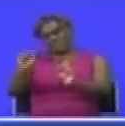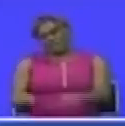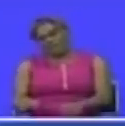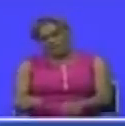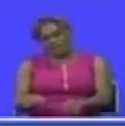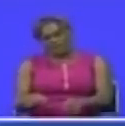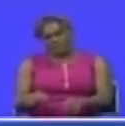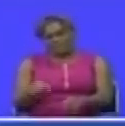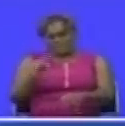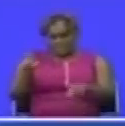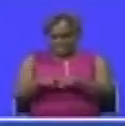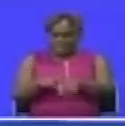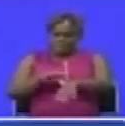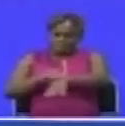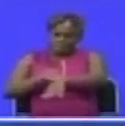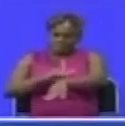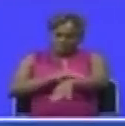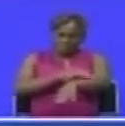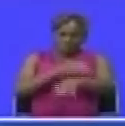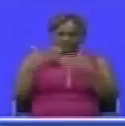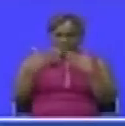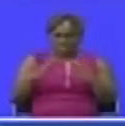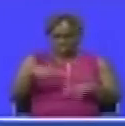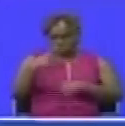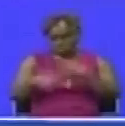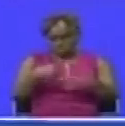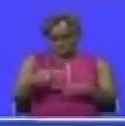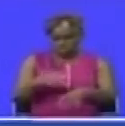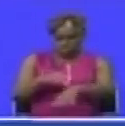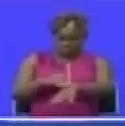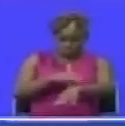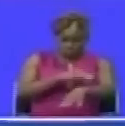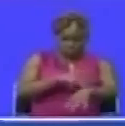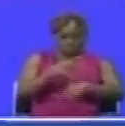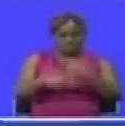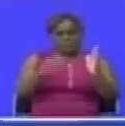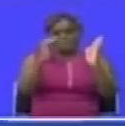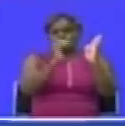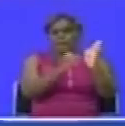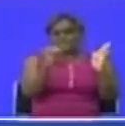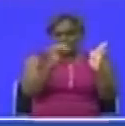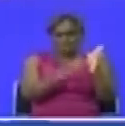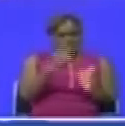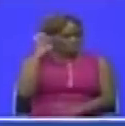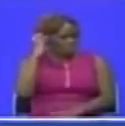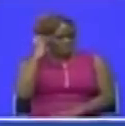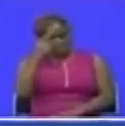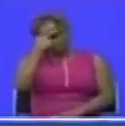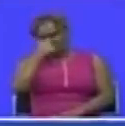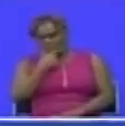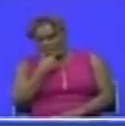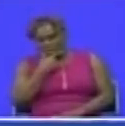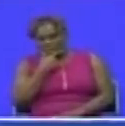Sasa kufanya kama massage, nikimaliza tu nitaendelea na kazi ya massage. Machakos Technical Institute for the Blind